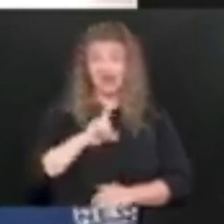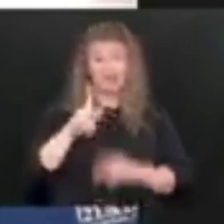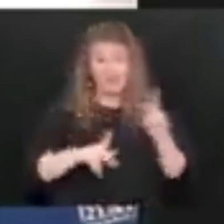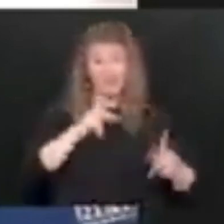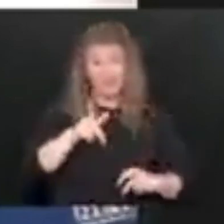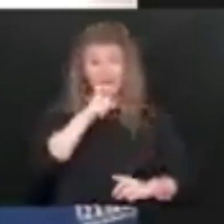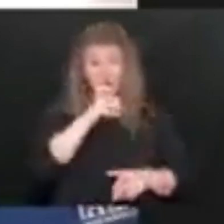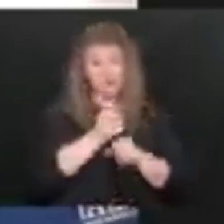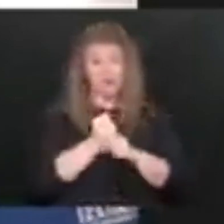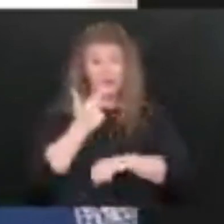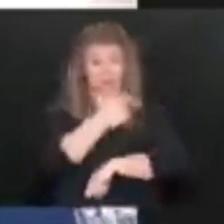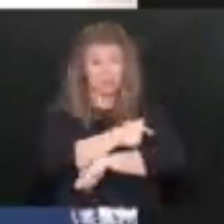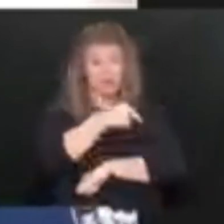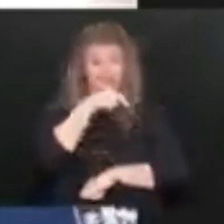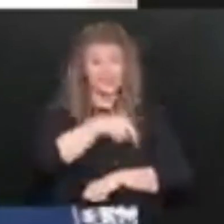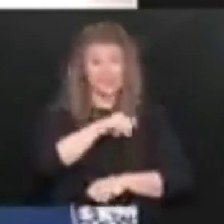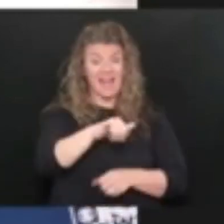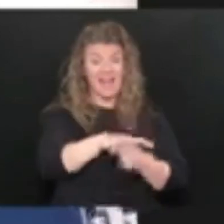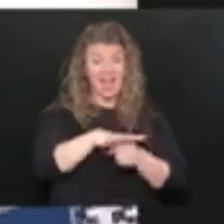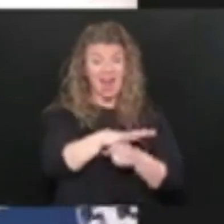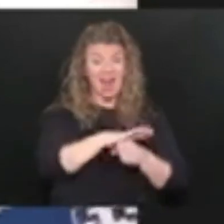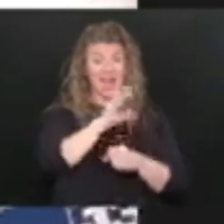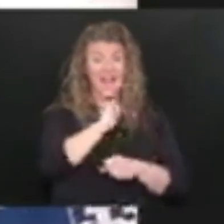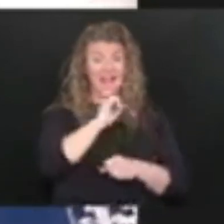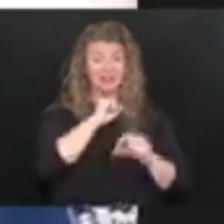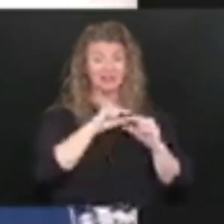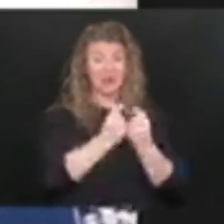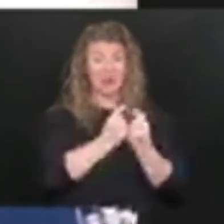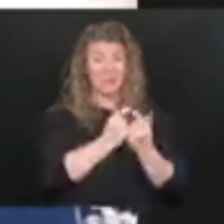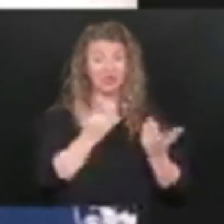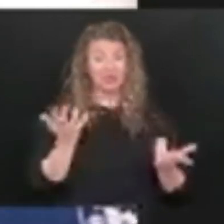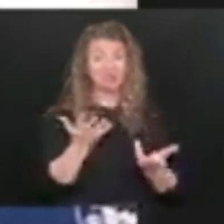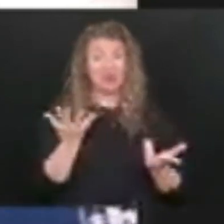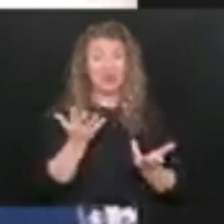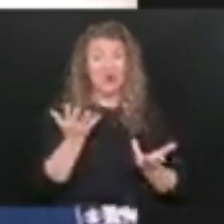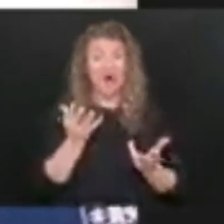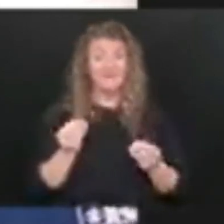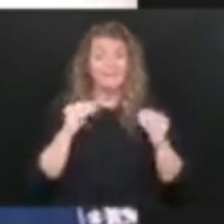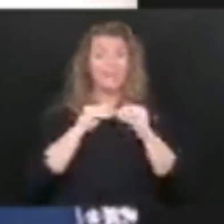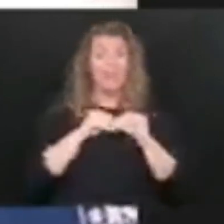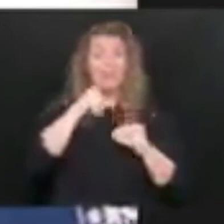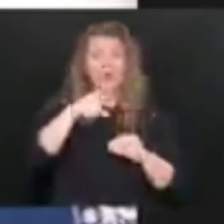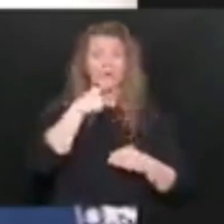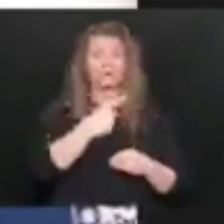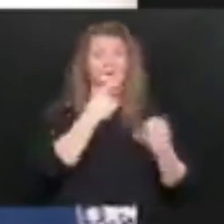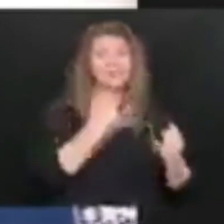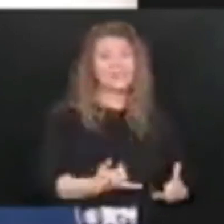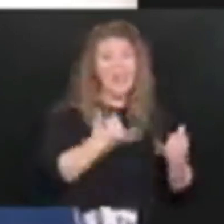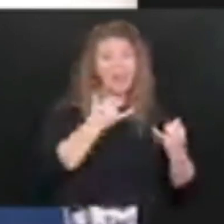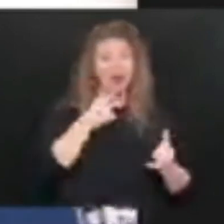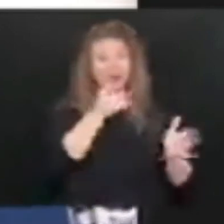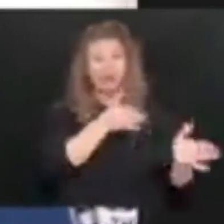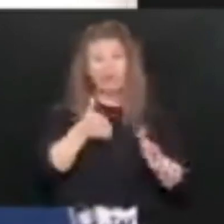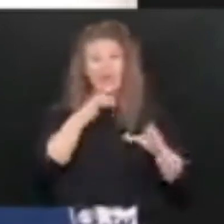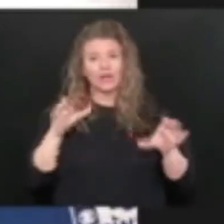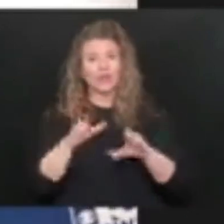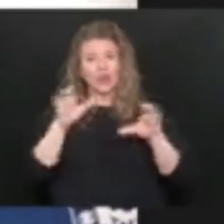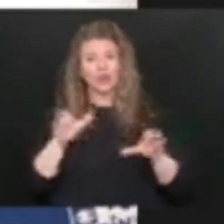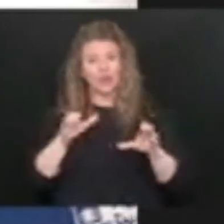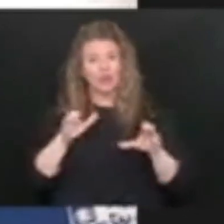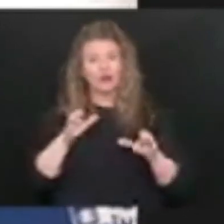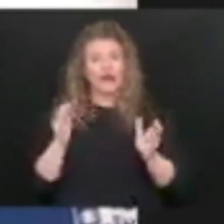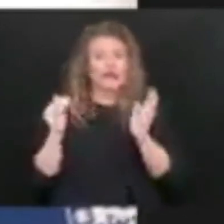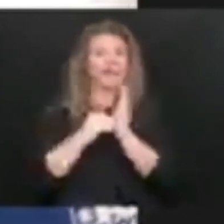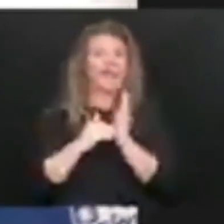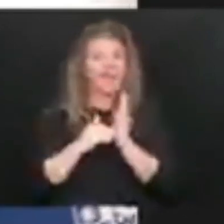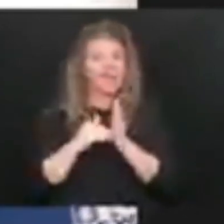gotten shots in this state are in that age group. So what beyond the things you've listed today are you going to do? And